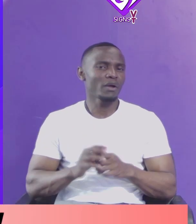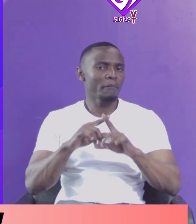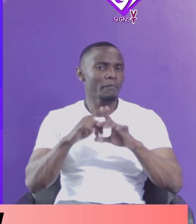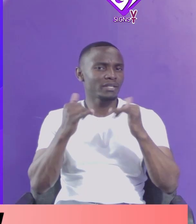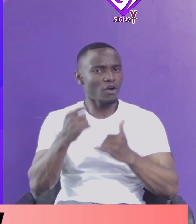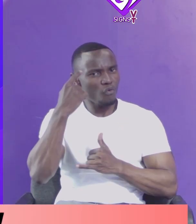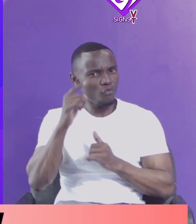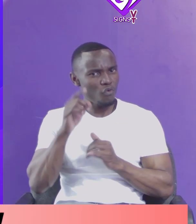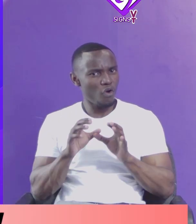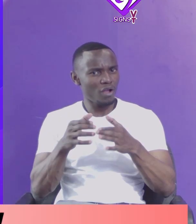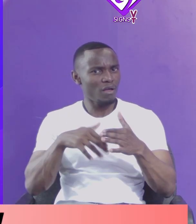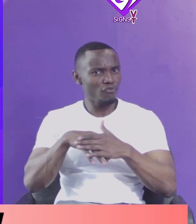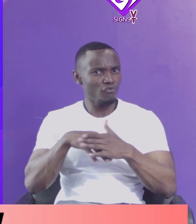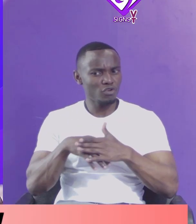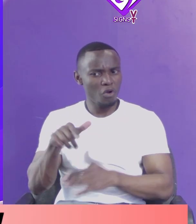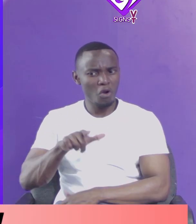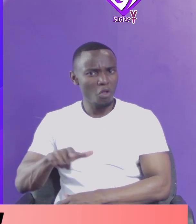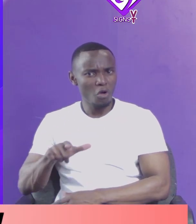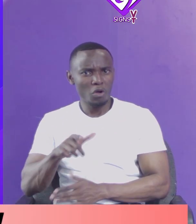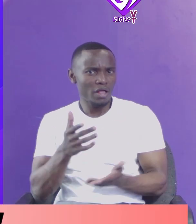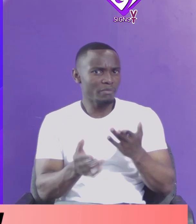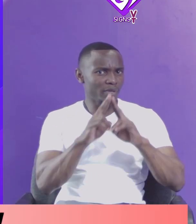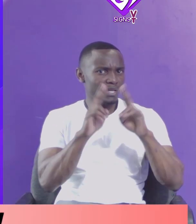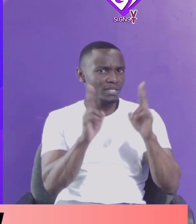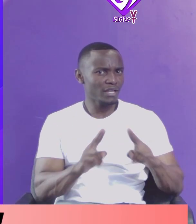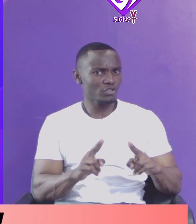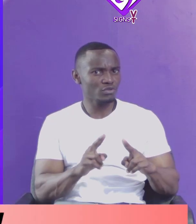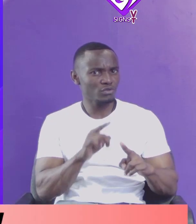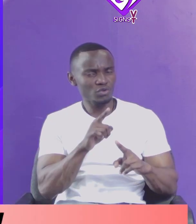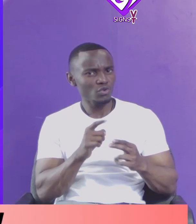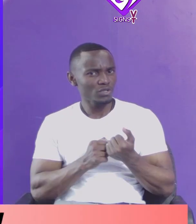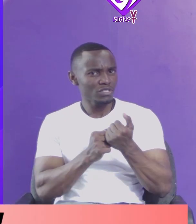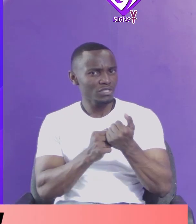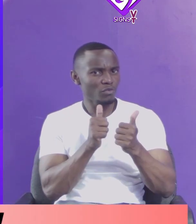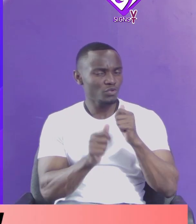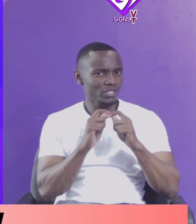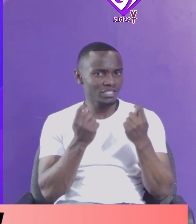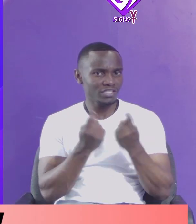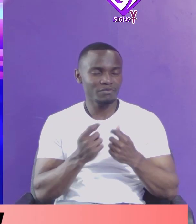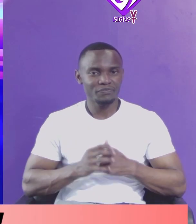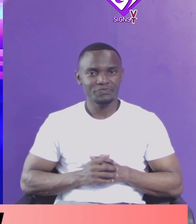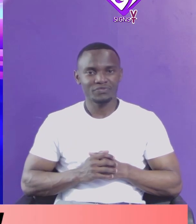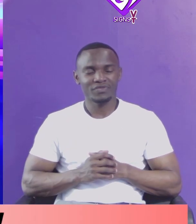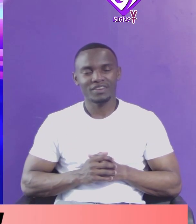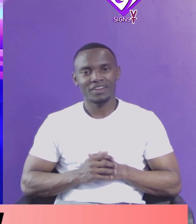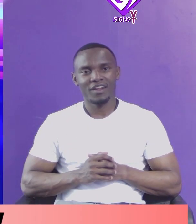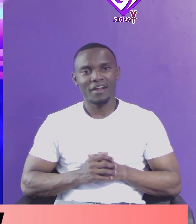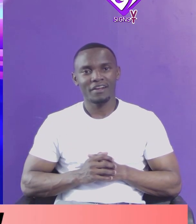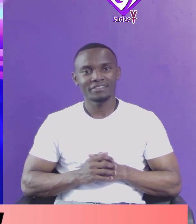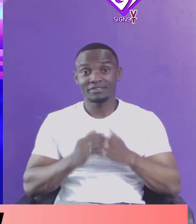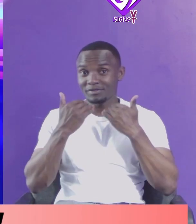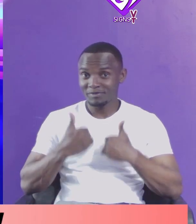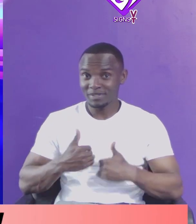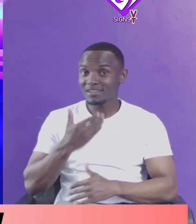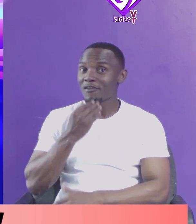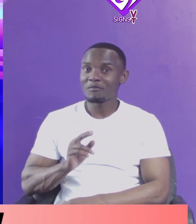yes. Local and yes. perhaps international, which teams do you root for? Yeah, I'm a Manchester